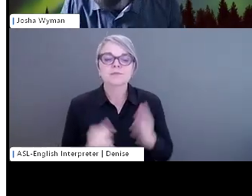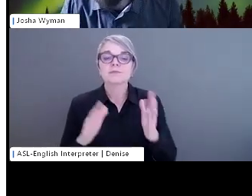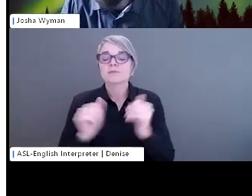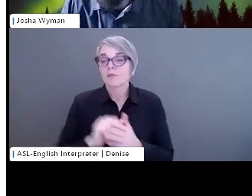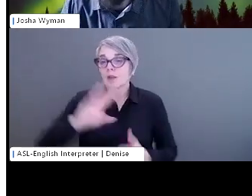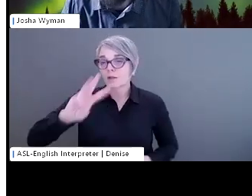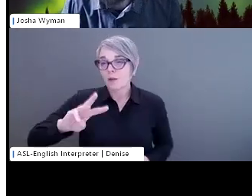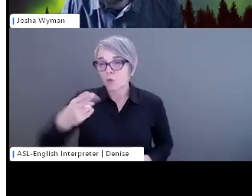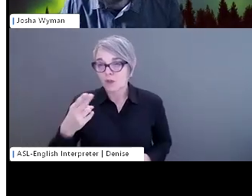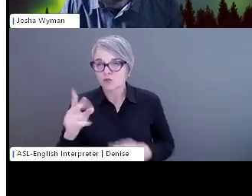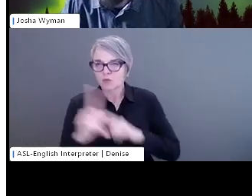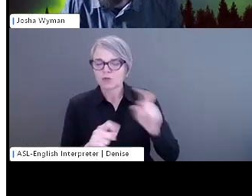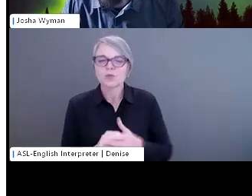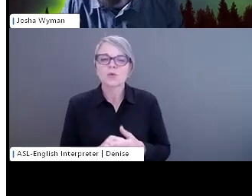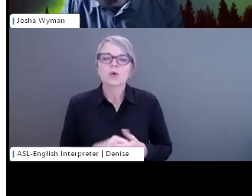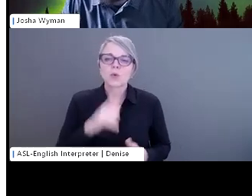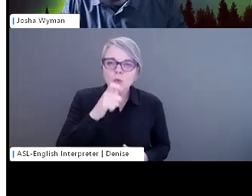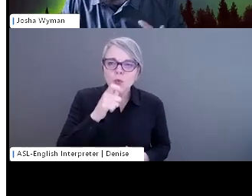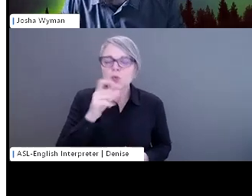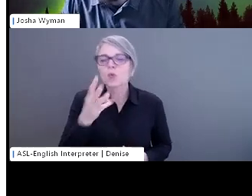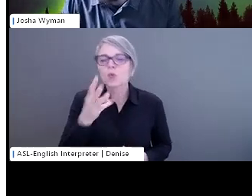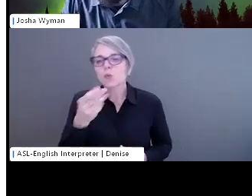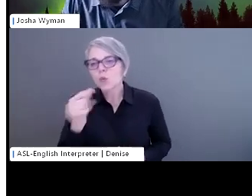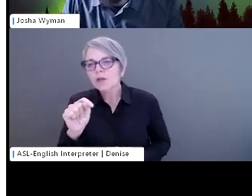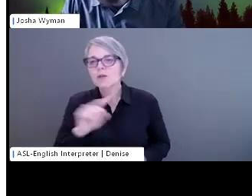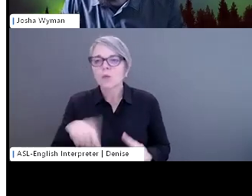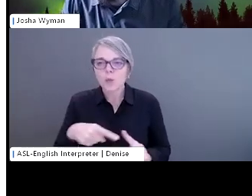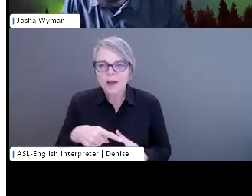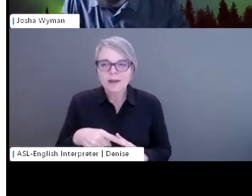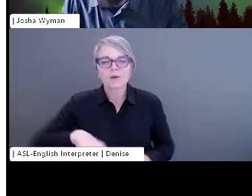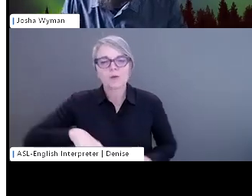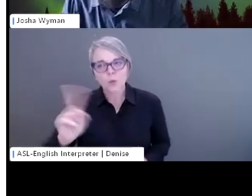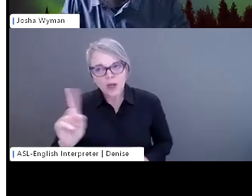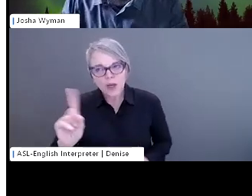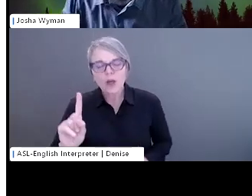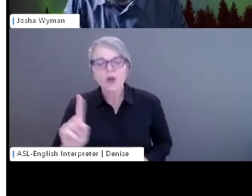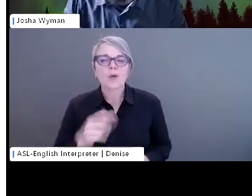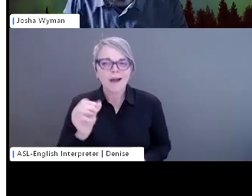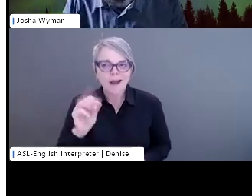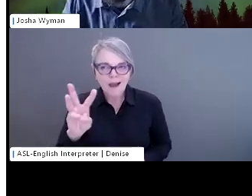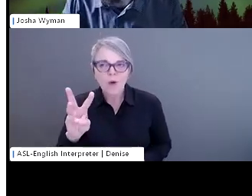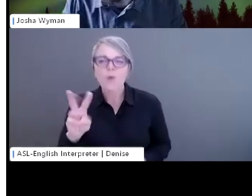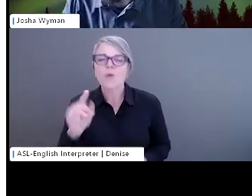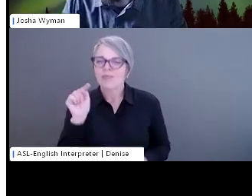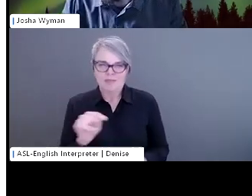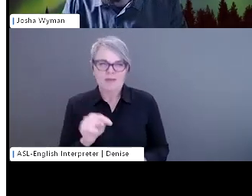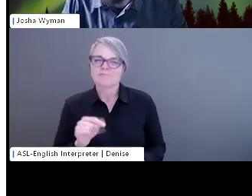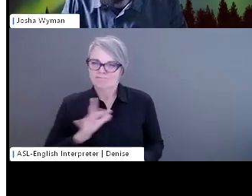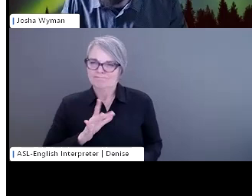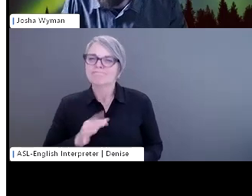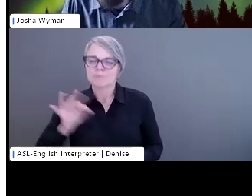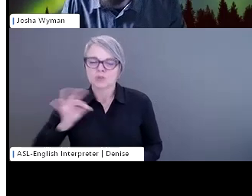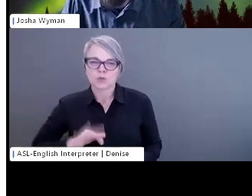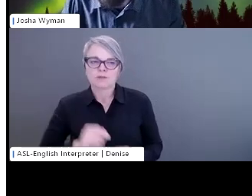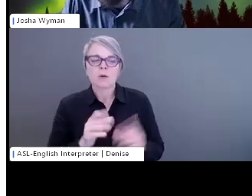WH questions, these are who, what, where, when, and how questions. These are also useful. They're more direct and you get more specific information, but